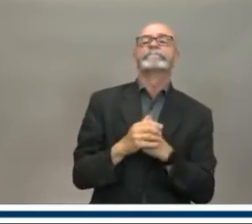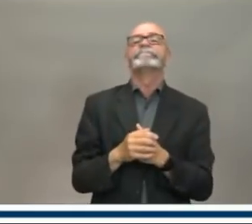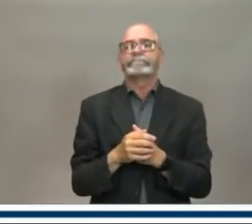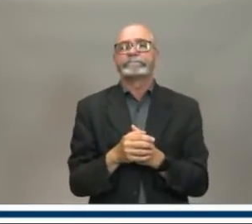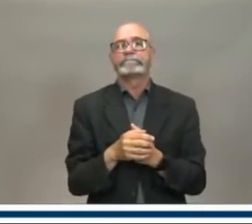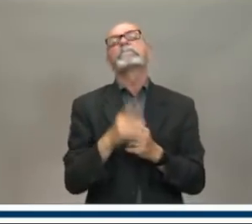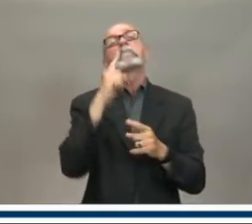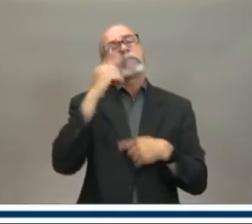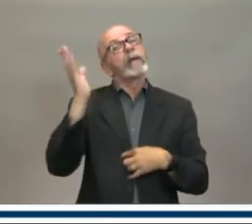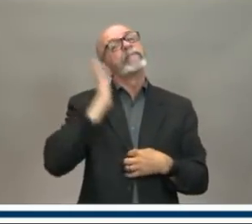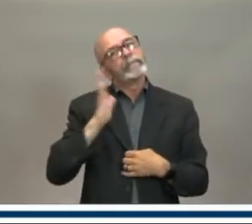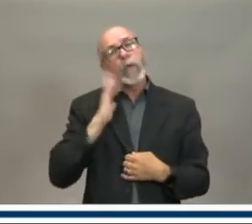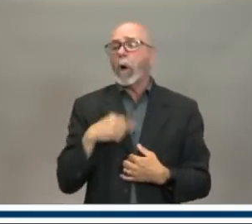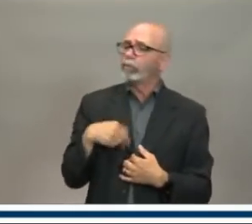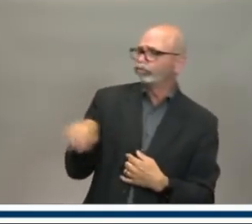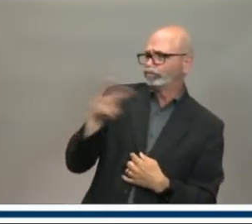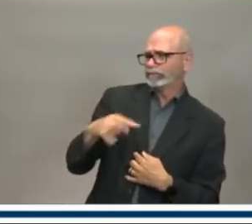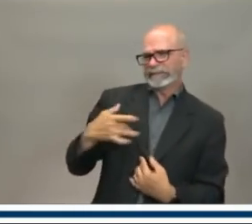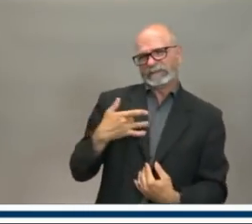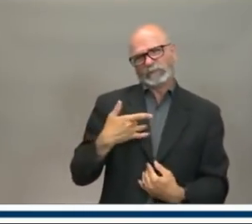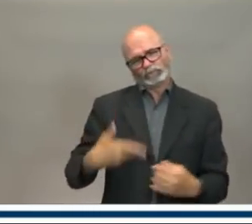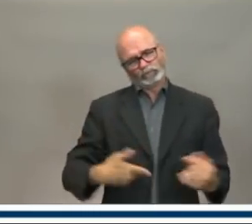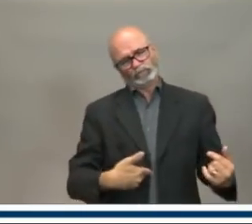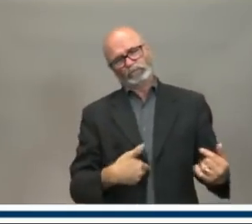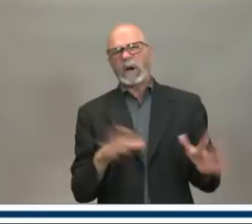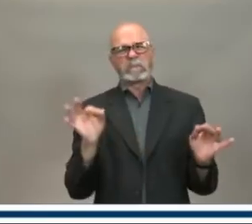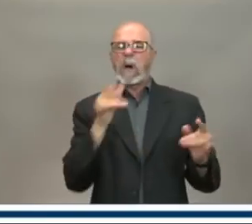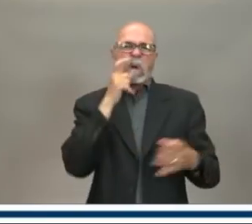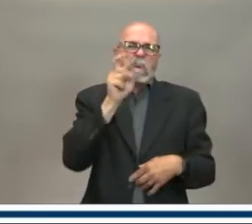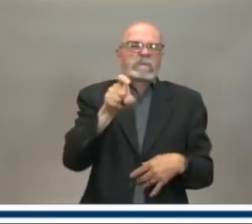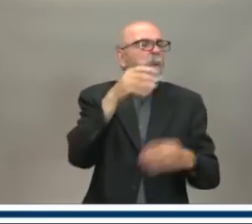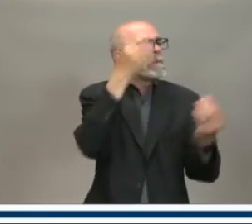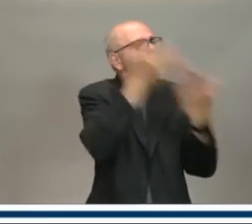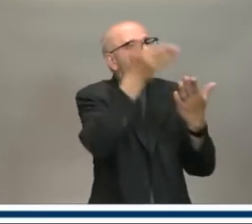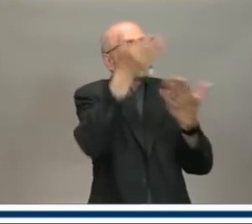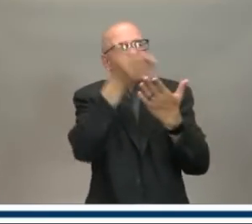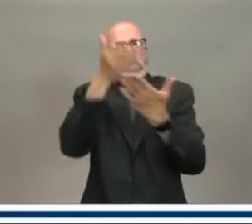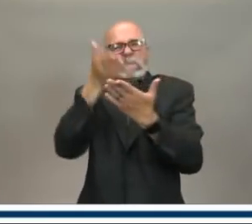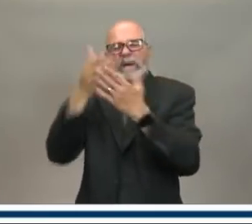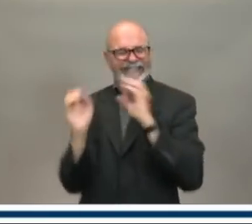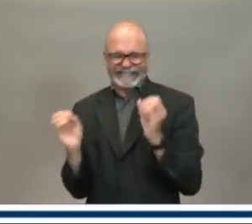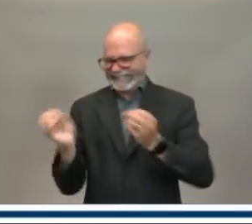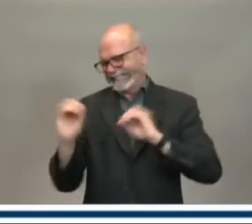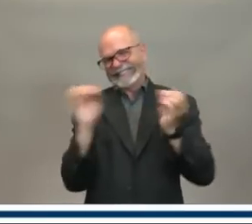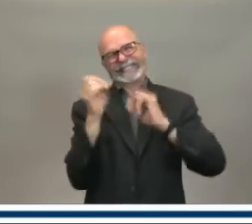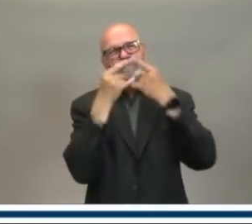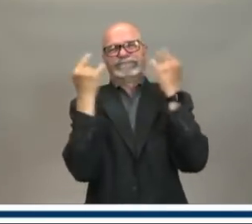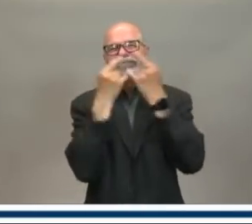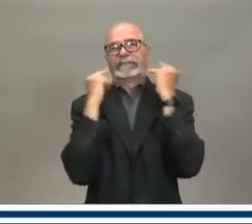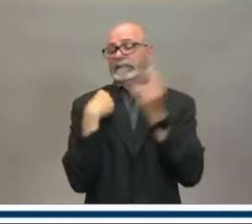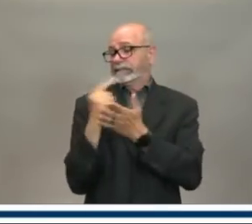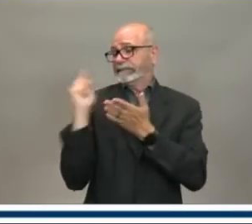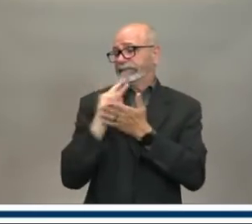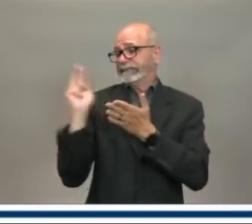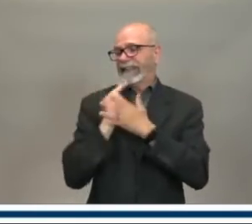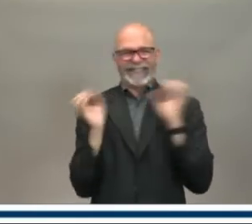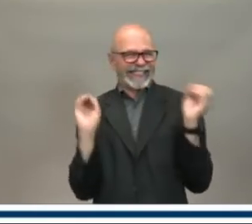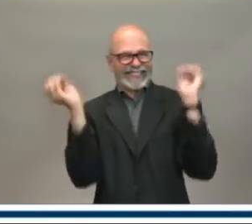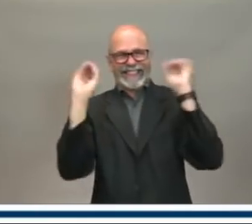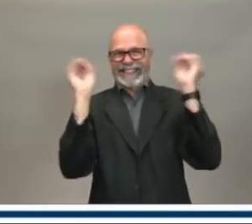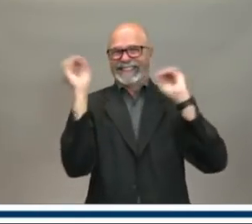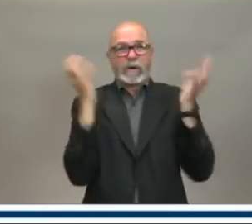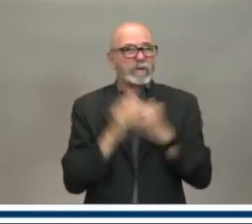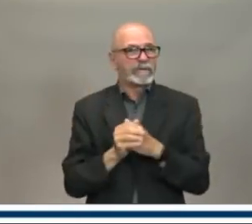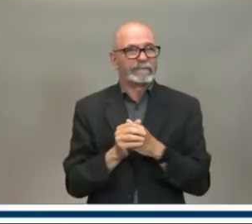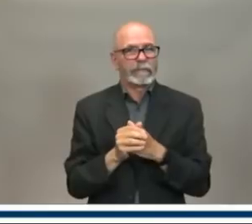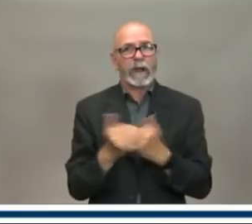the evidence wasn't there. We weren't clear on the evidence around the ability of people to be asymptomatic spreaders. But